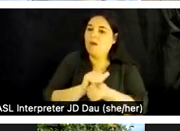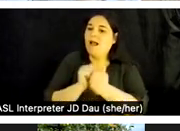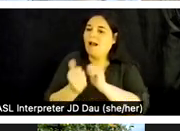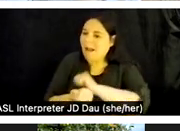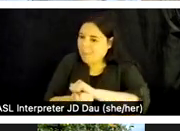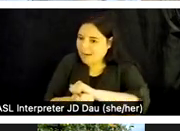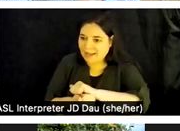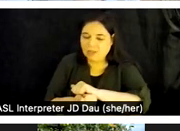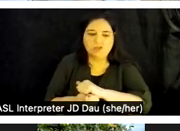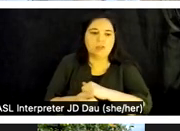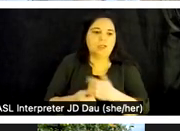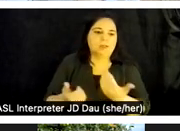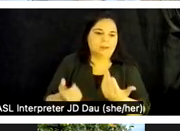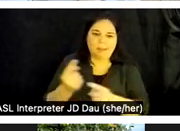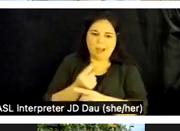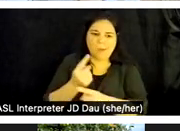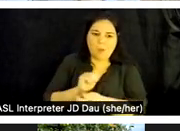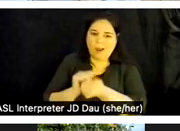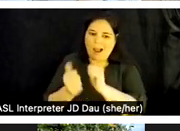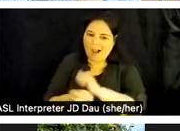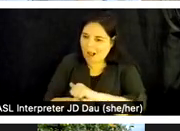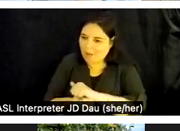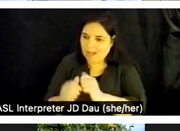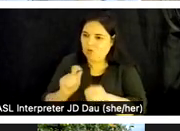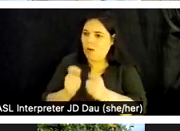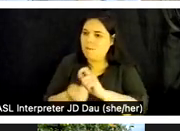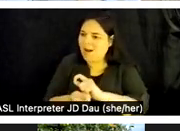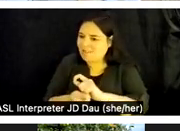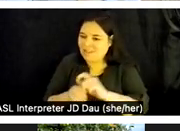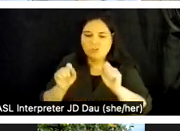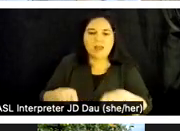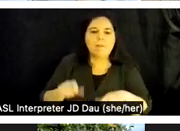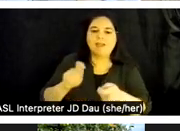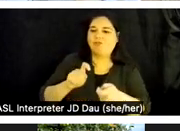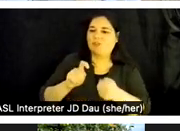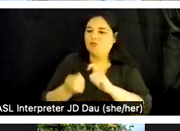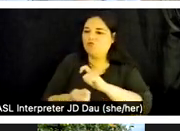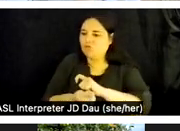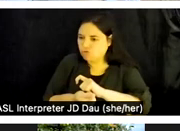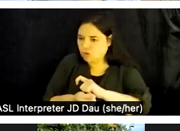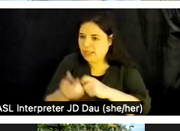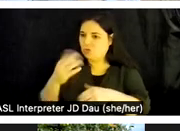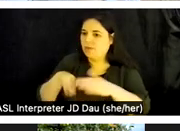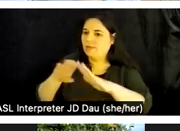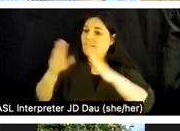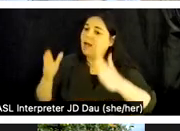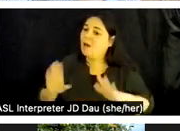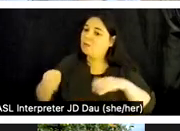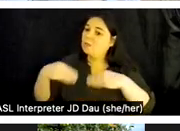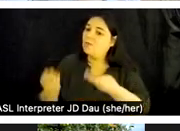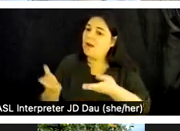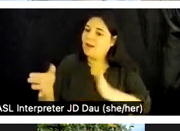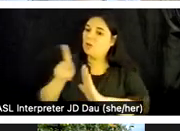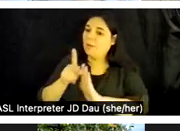a reasonable accommodation is a change in a housing provider's